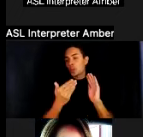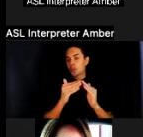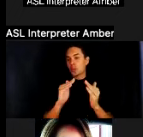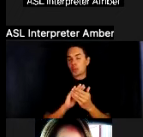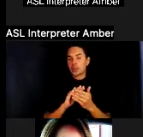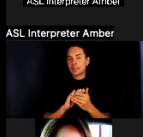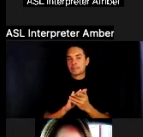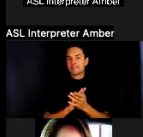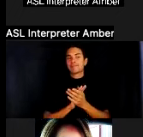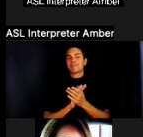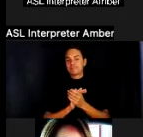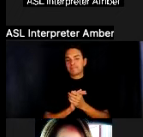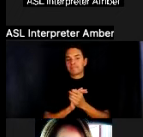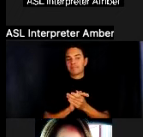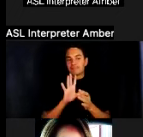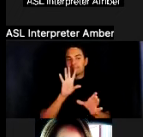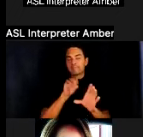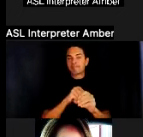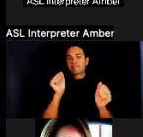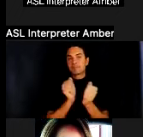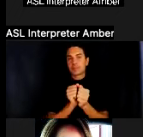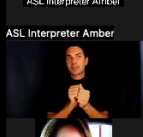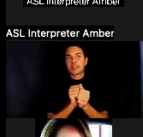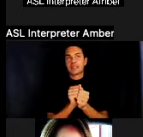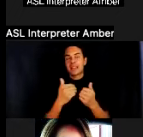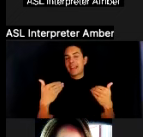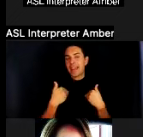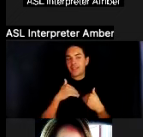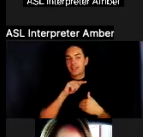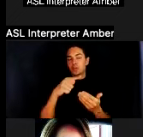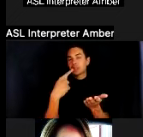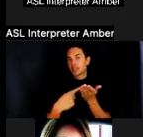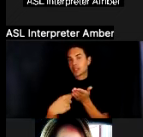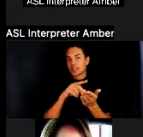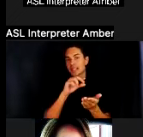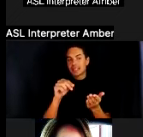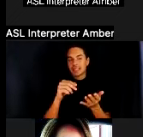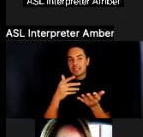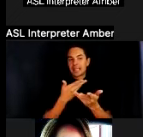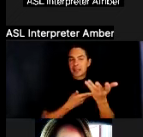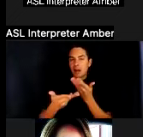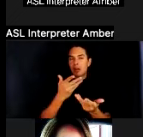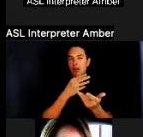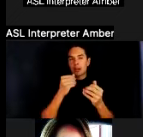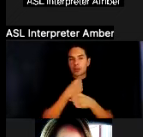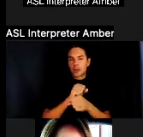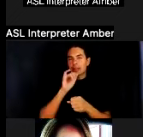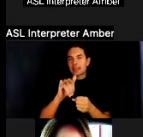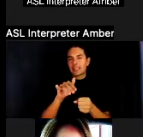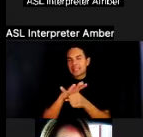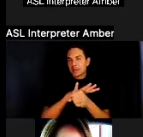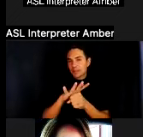sits in terms of having those discussions and dialogue and even creating like having that space,